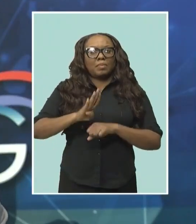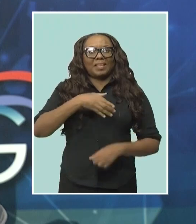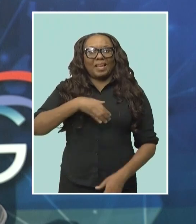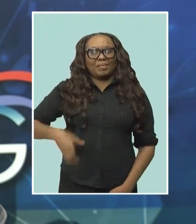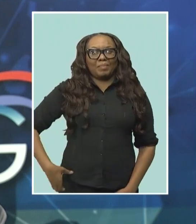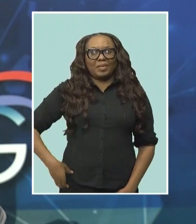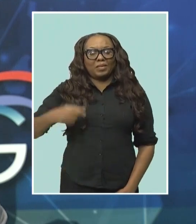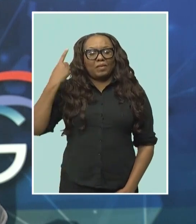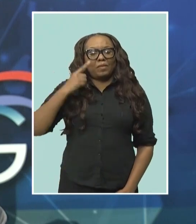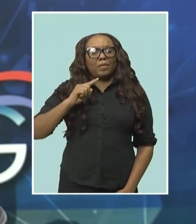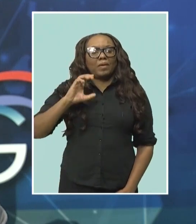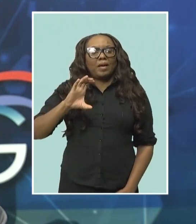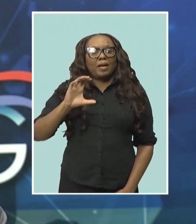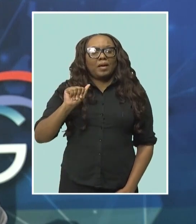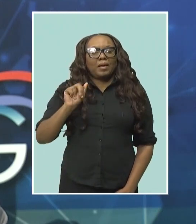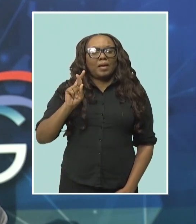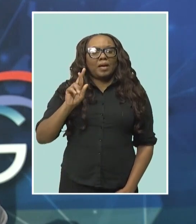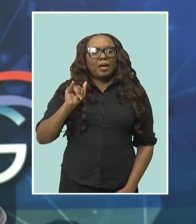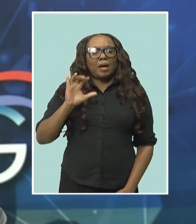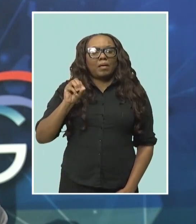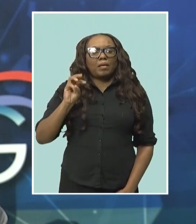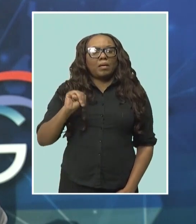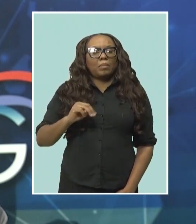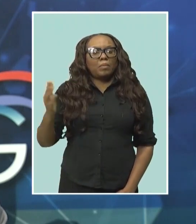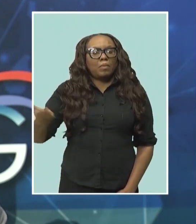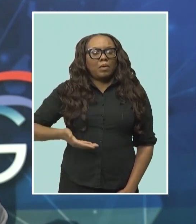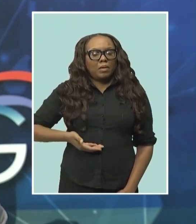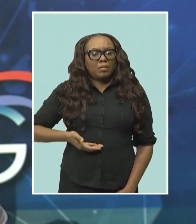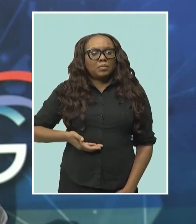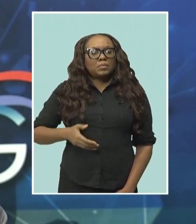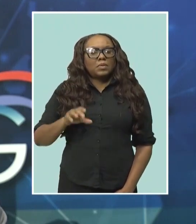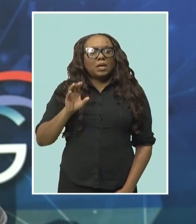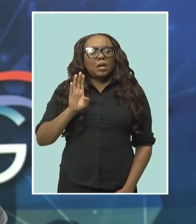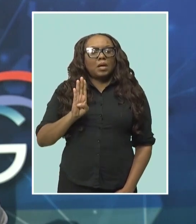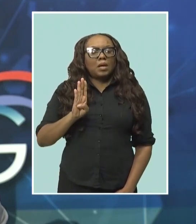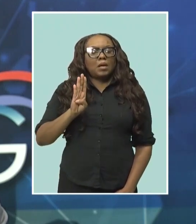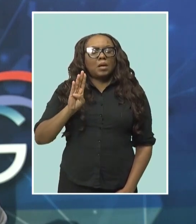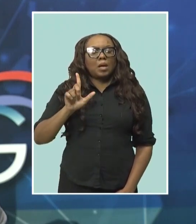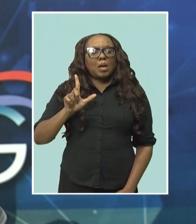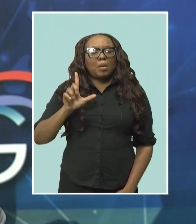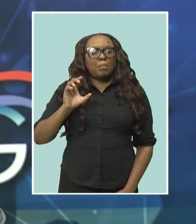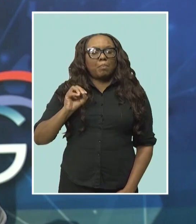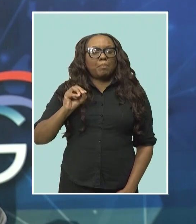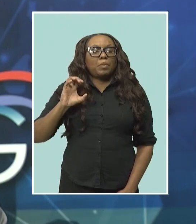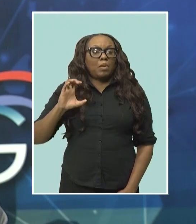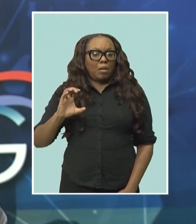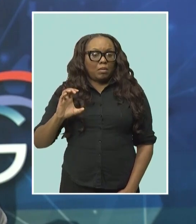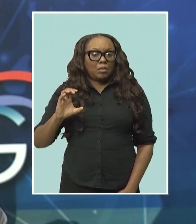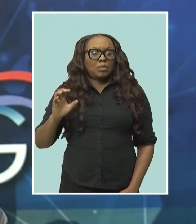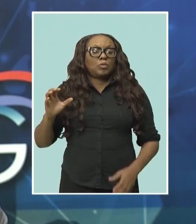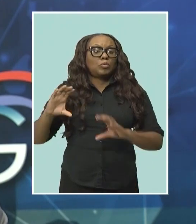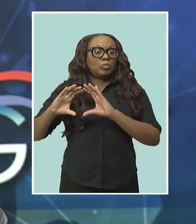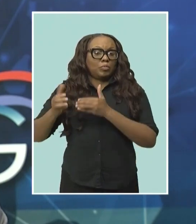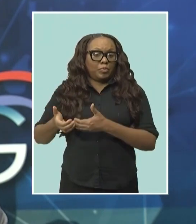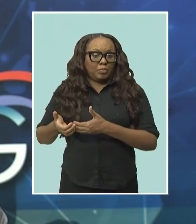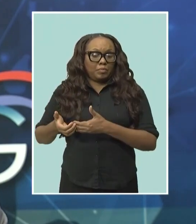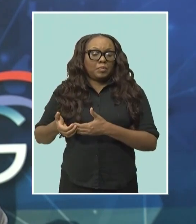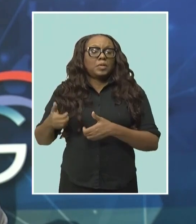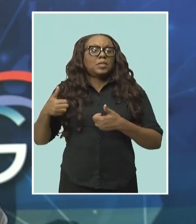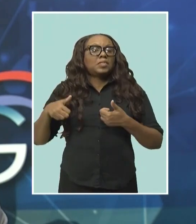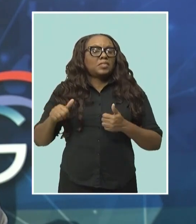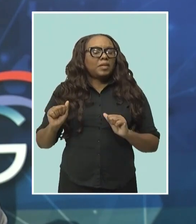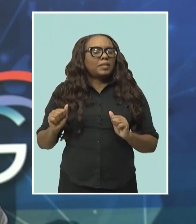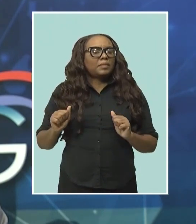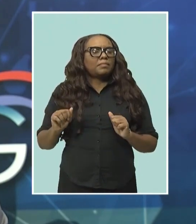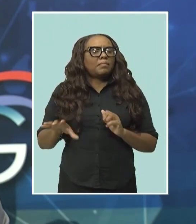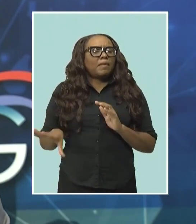Barbados' ambassador to CARICOM, David Commichon, welcomes the bloc's efforts in assisting Haiti in finding a satisfactory and